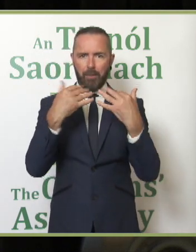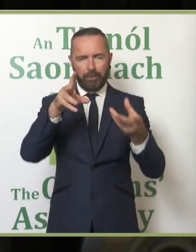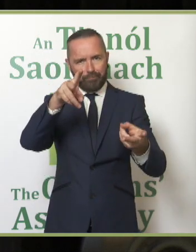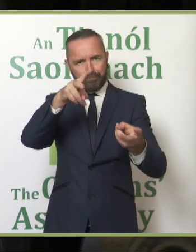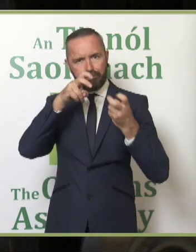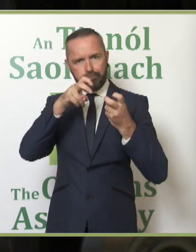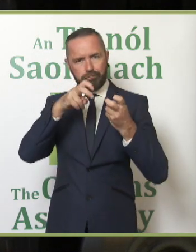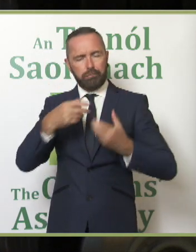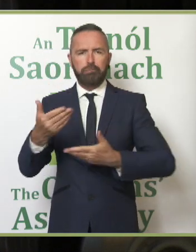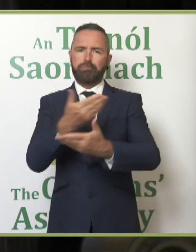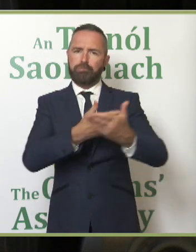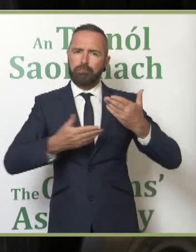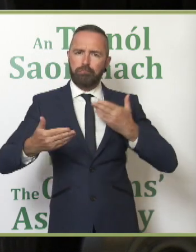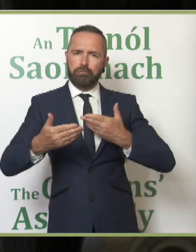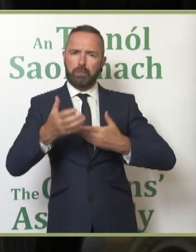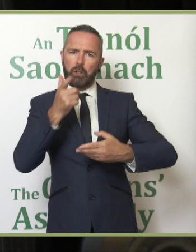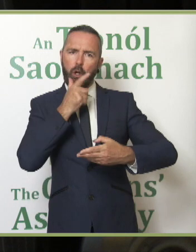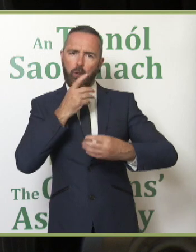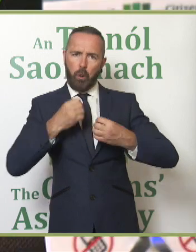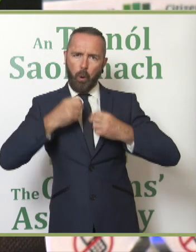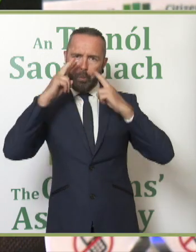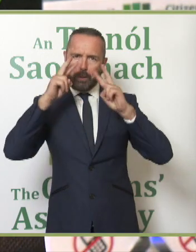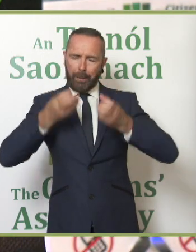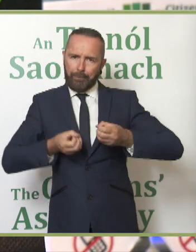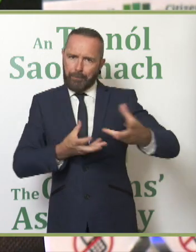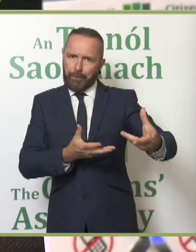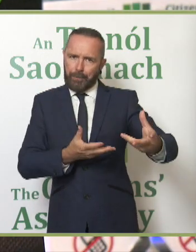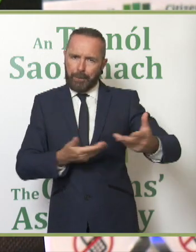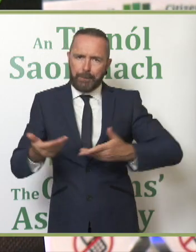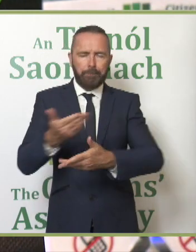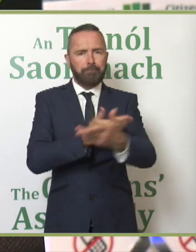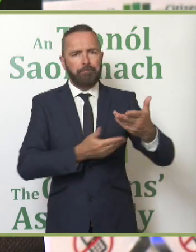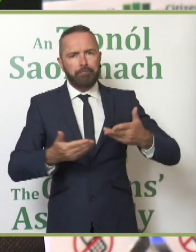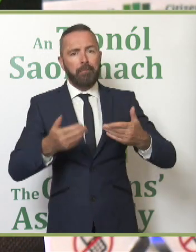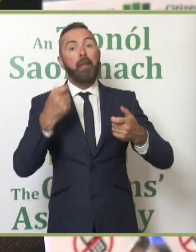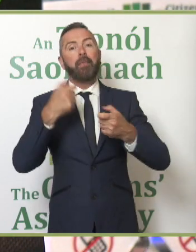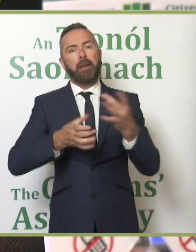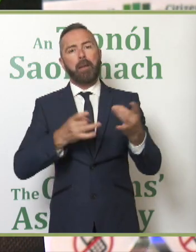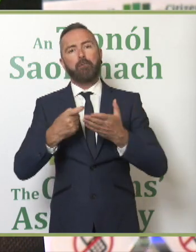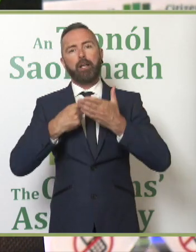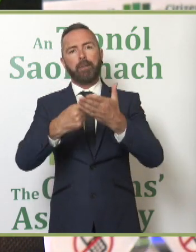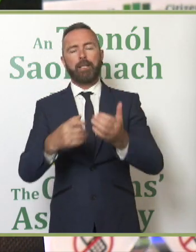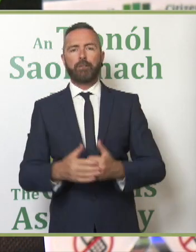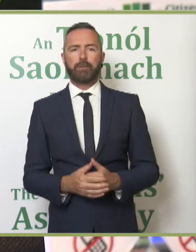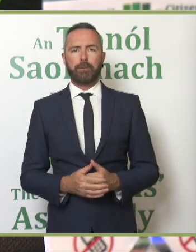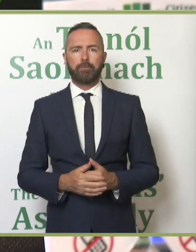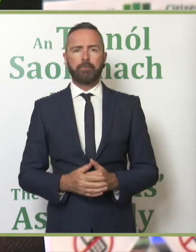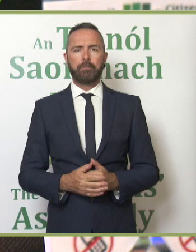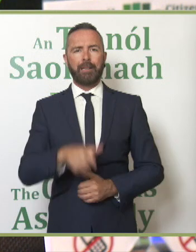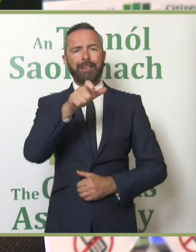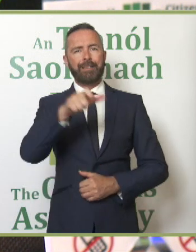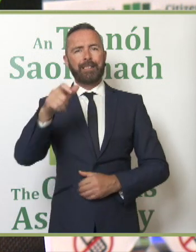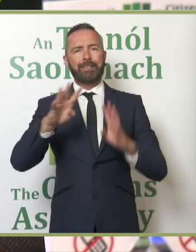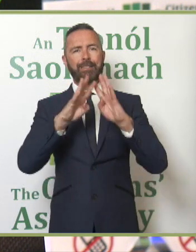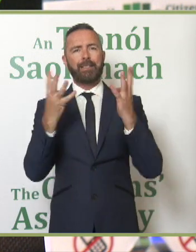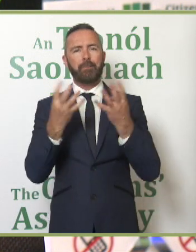other about them, and then making recommendations. So in a way, citizens' assemblies are a kind of a response